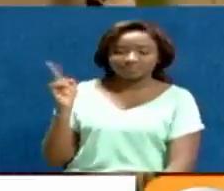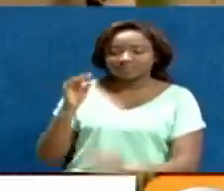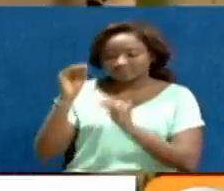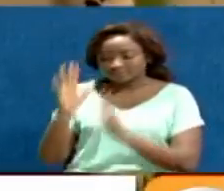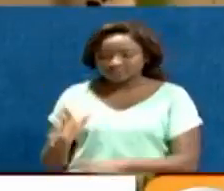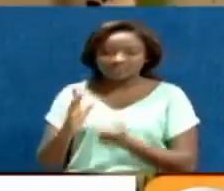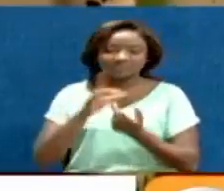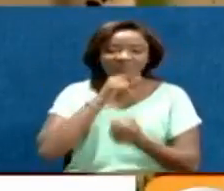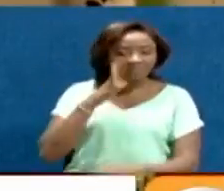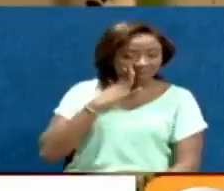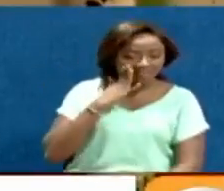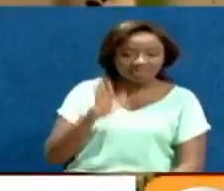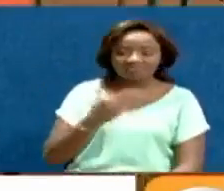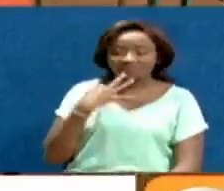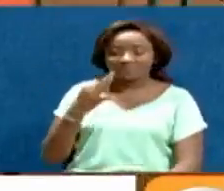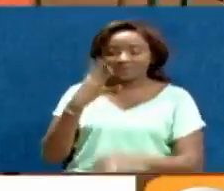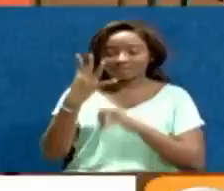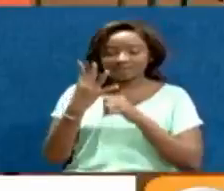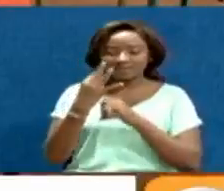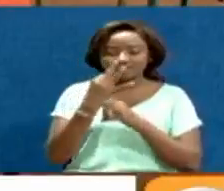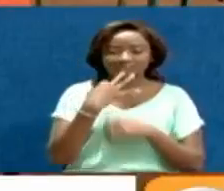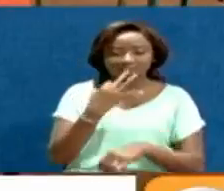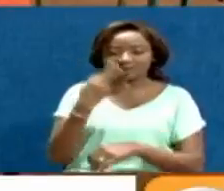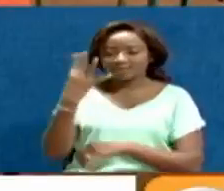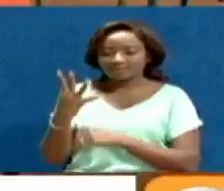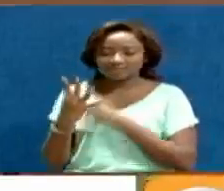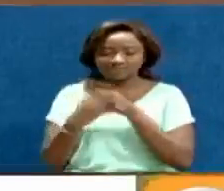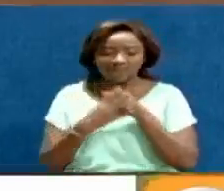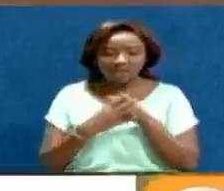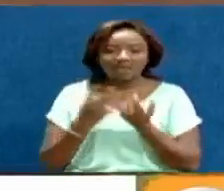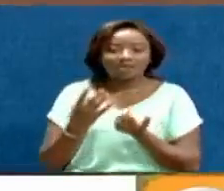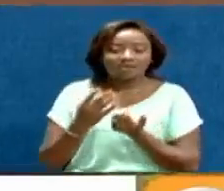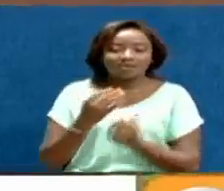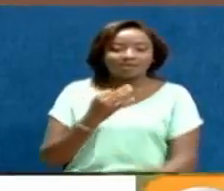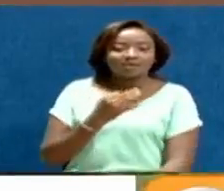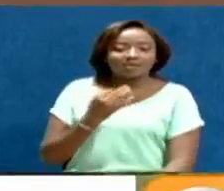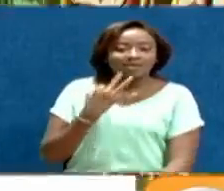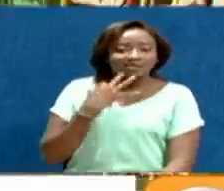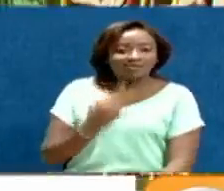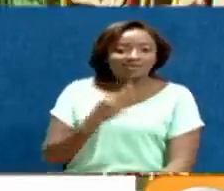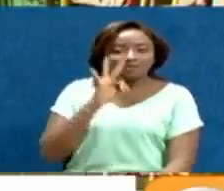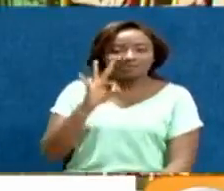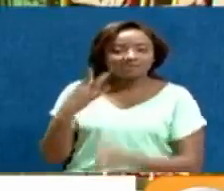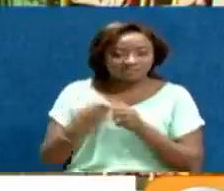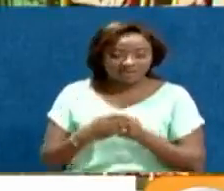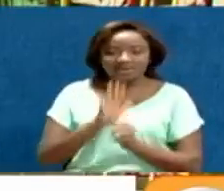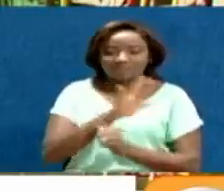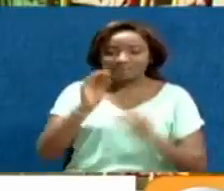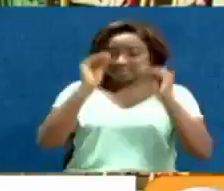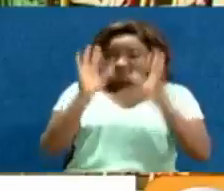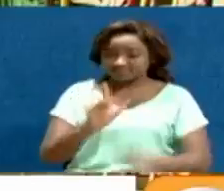from 339 private schools, there is nothing to cheer about. According to the Kenya Private Schools